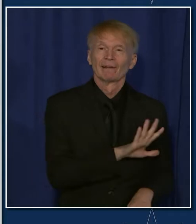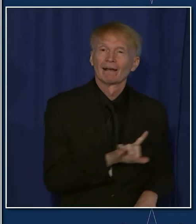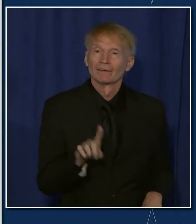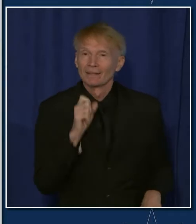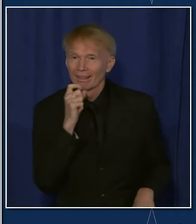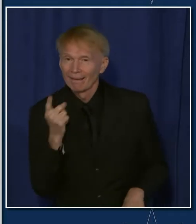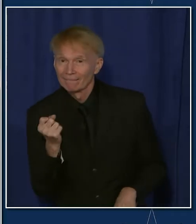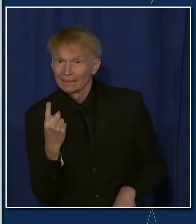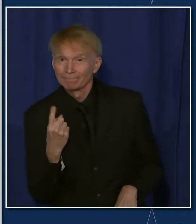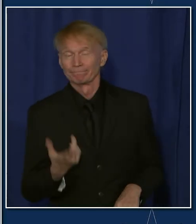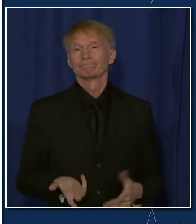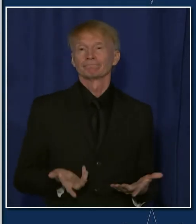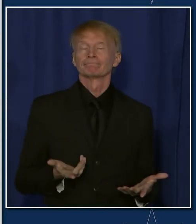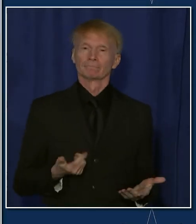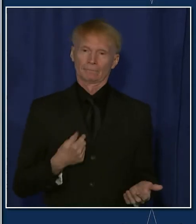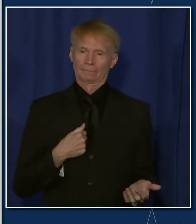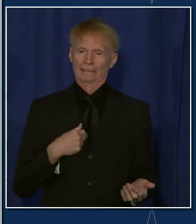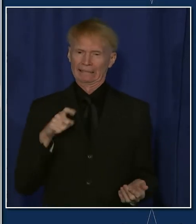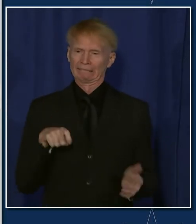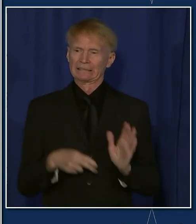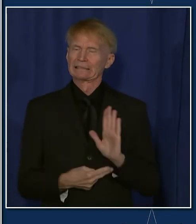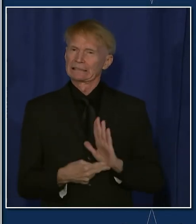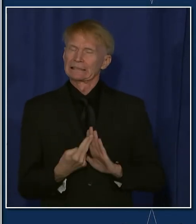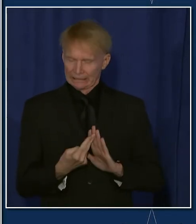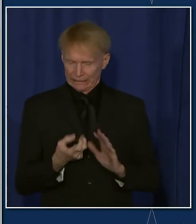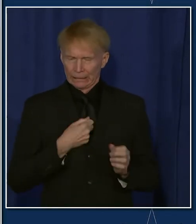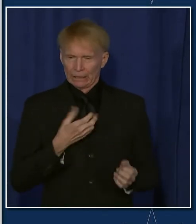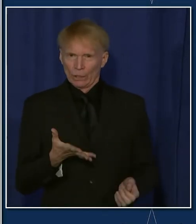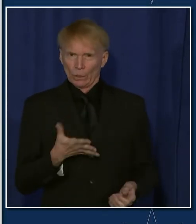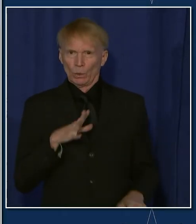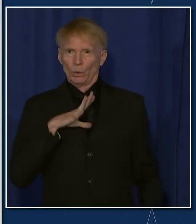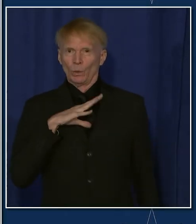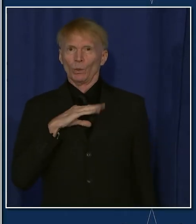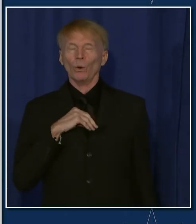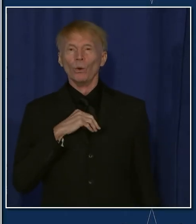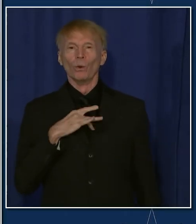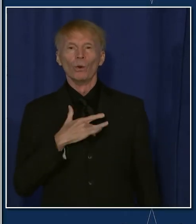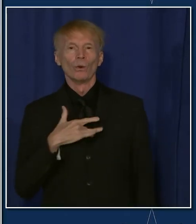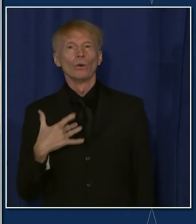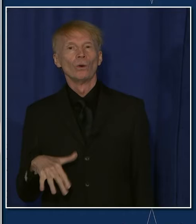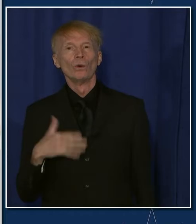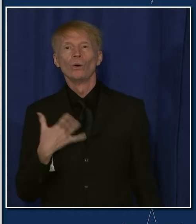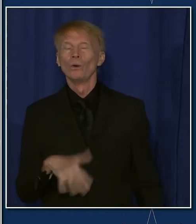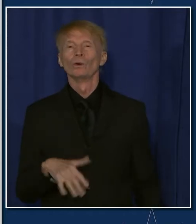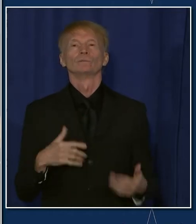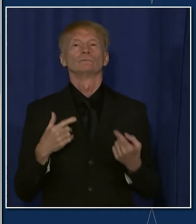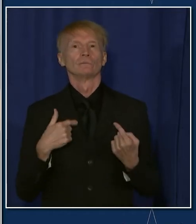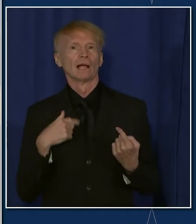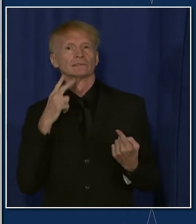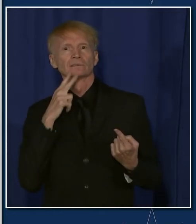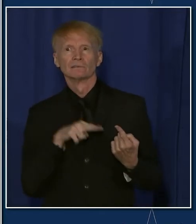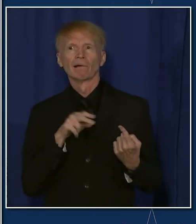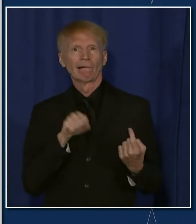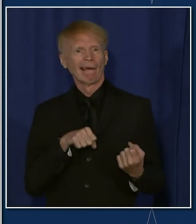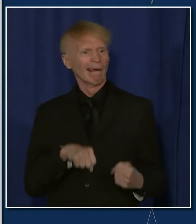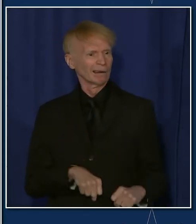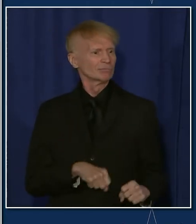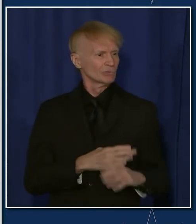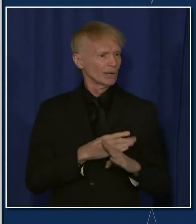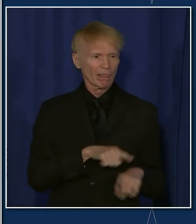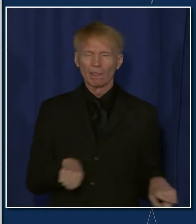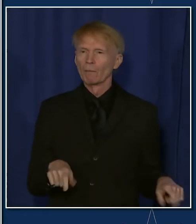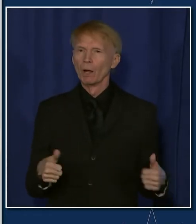11. I honestly have to say that my heart filled with joy and hope, as being able to protect these kids is just